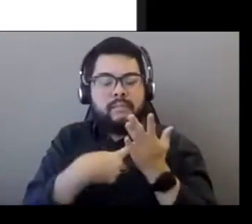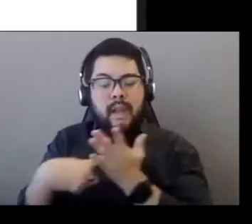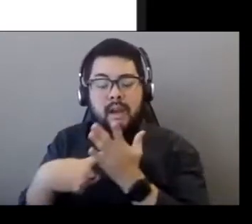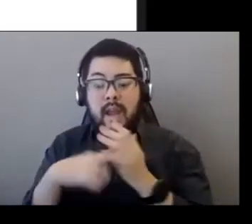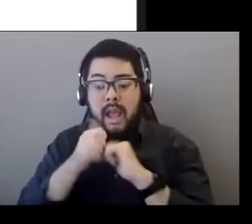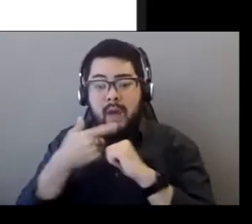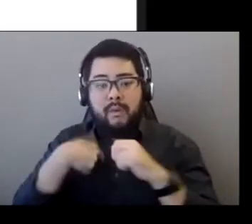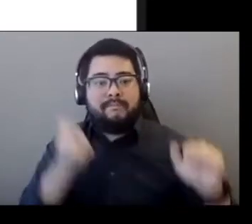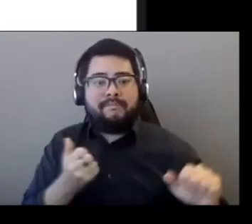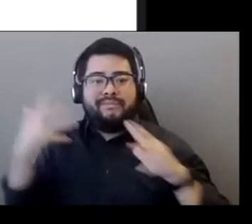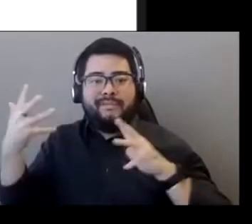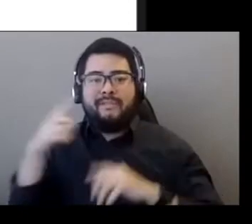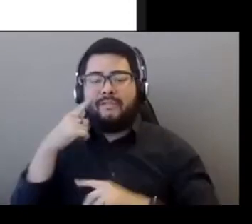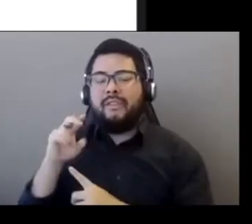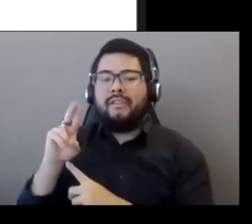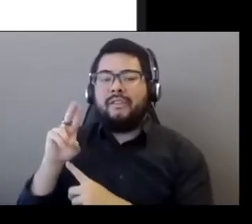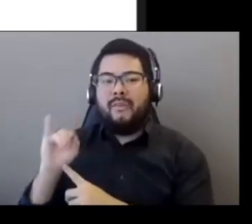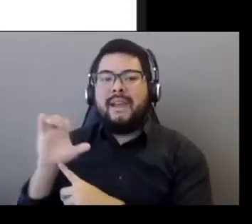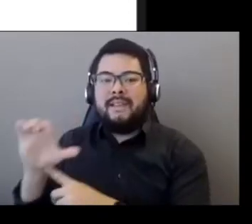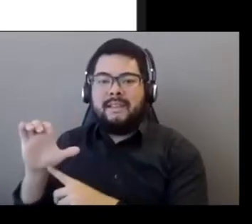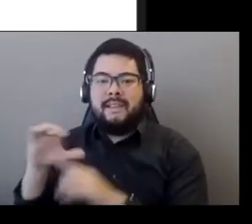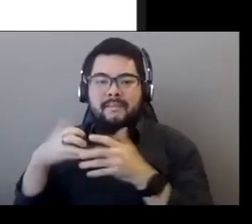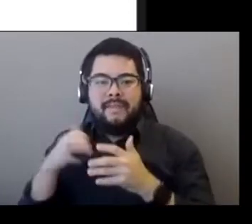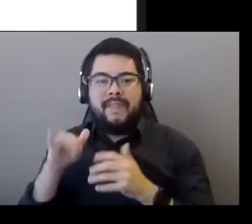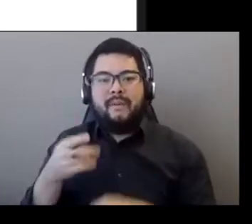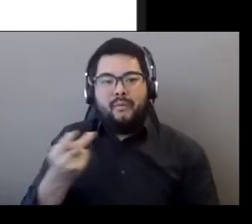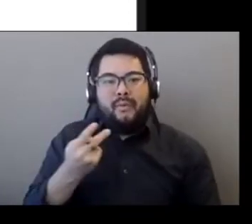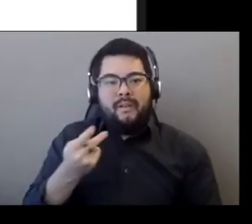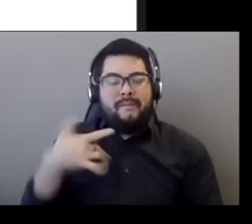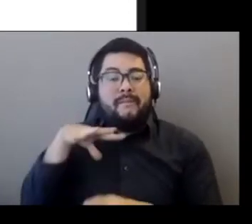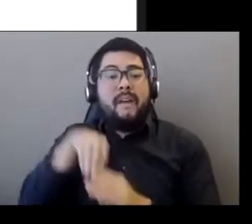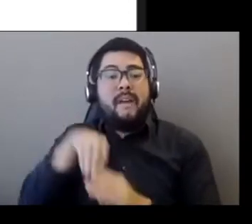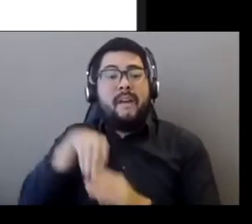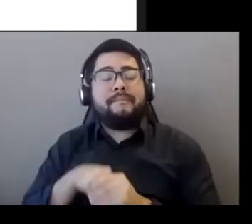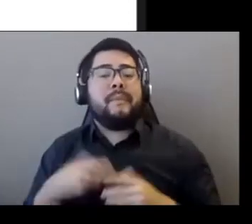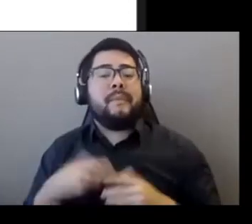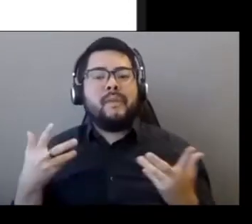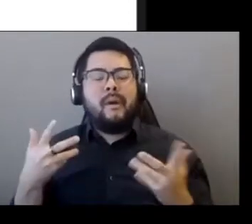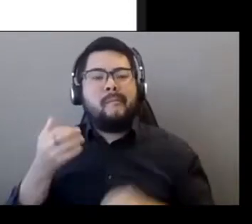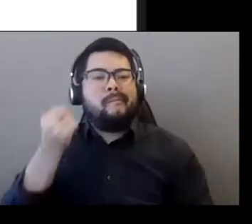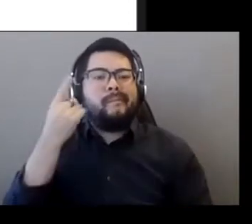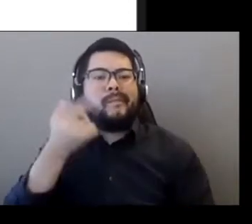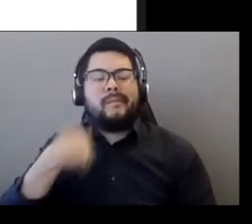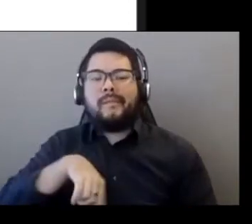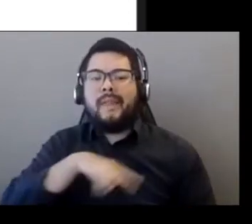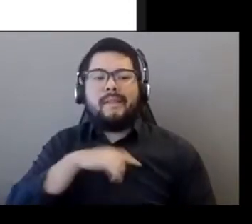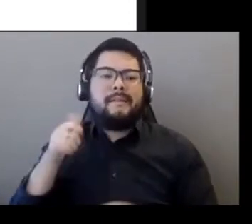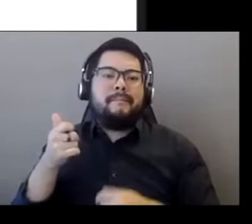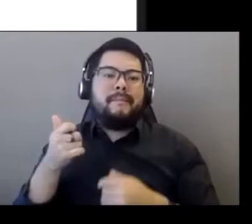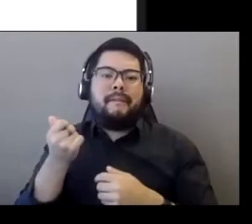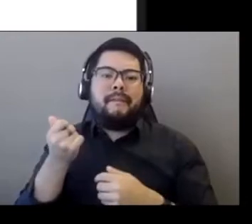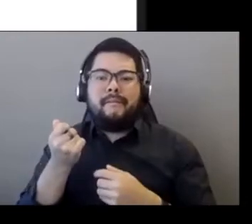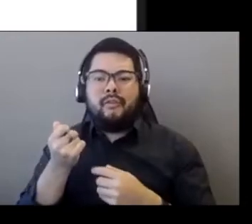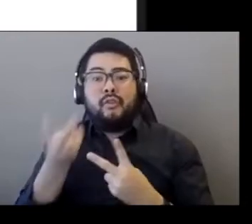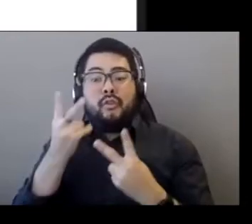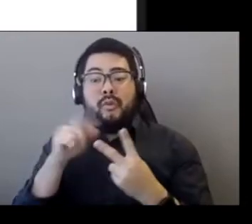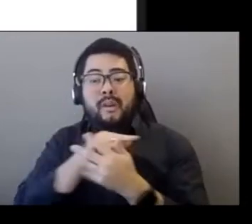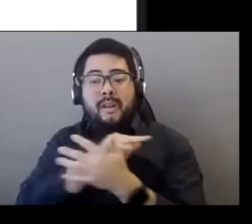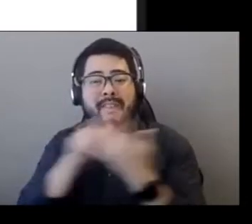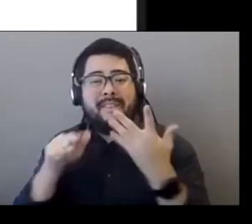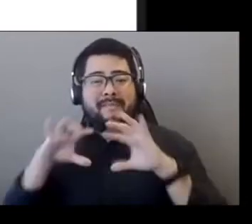Abolition at UIC collective that Thamal and I are a part of. So as just two of the several co-organizers of that